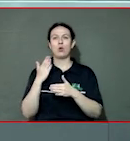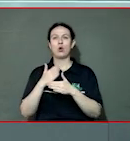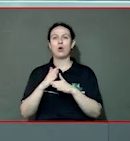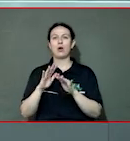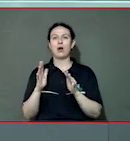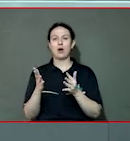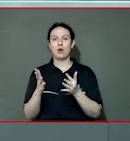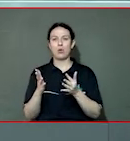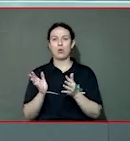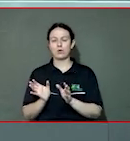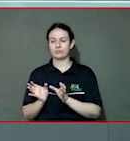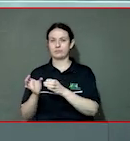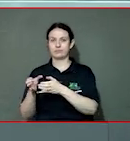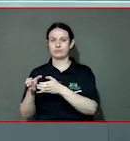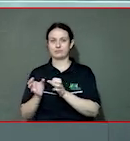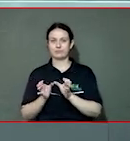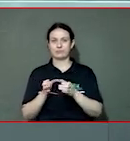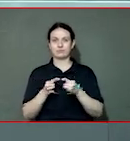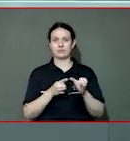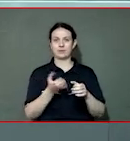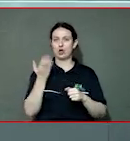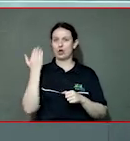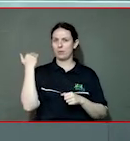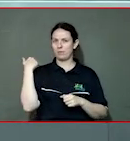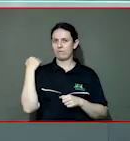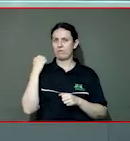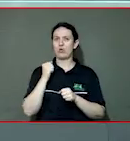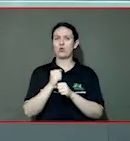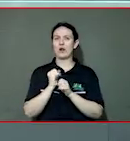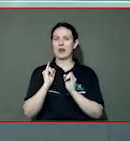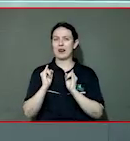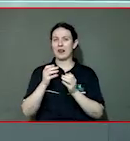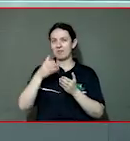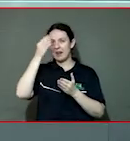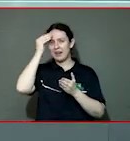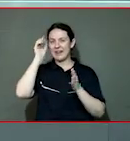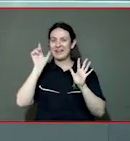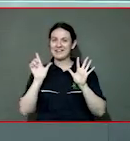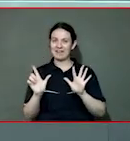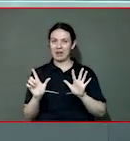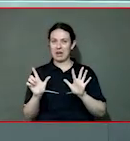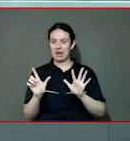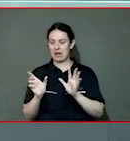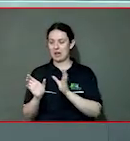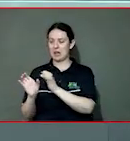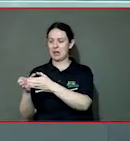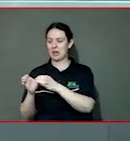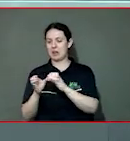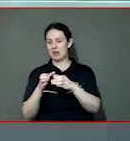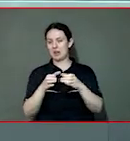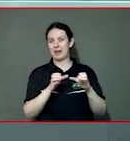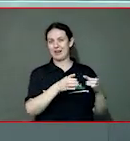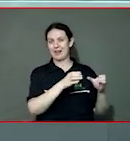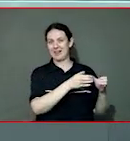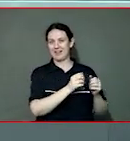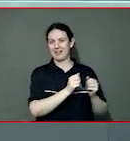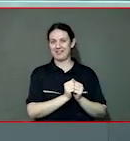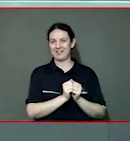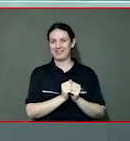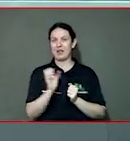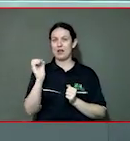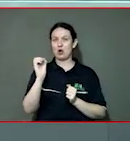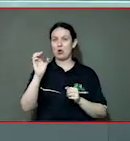grade 11, you had 7 intermolecular forces. Luckily for you, the part that we do for the